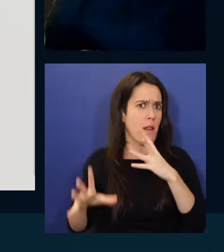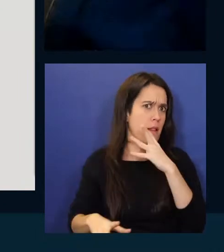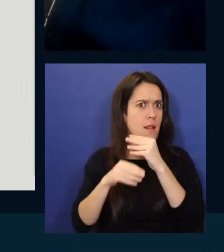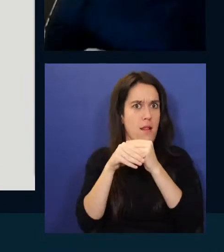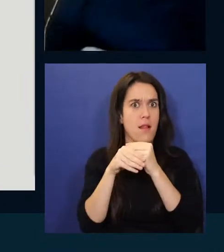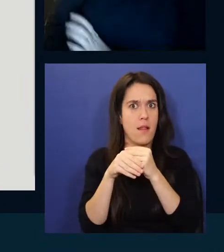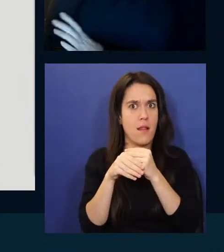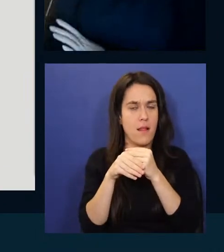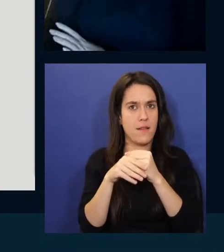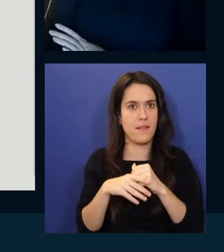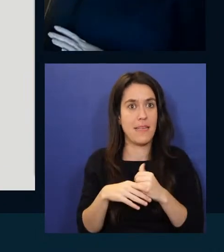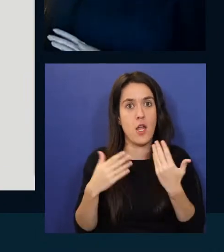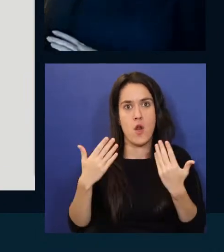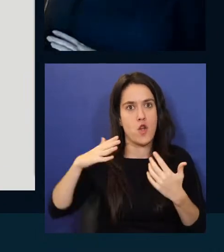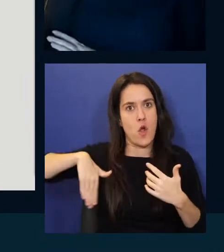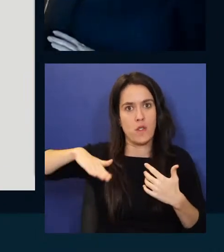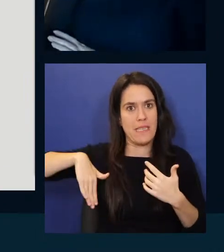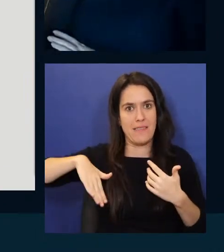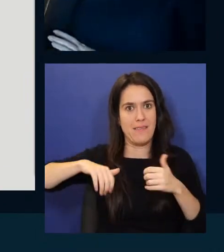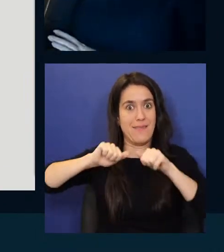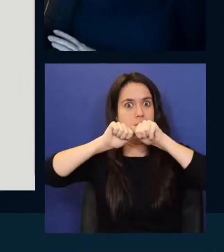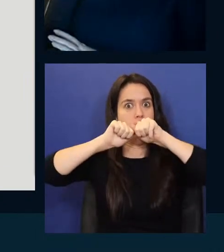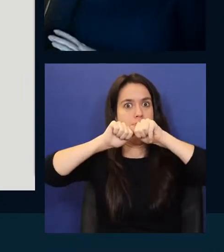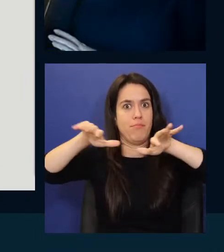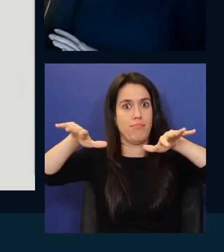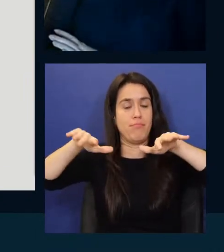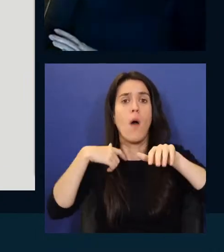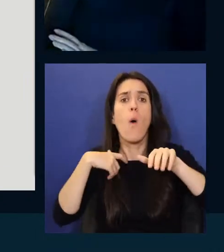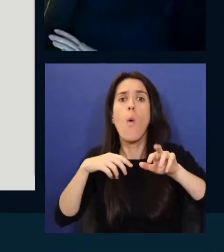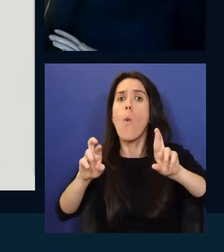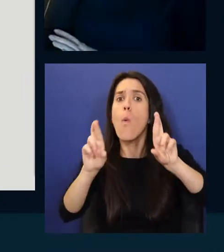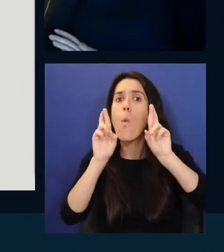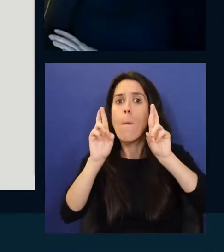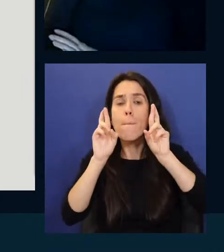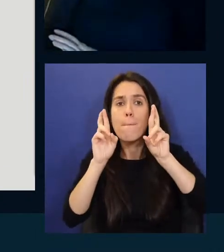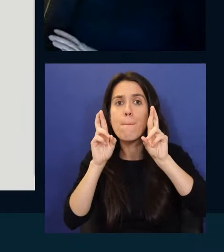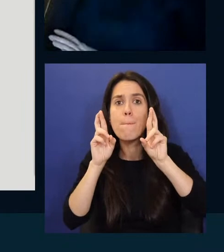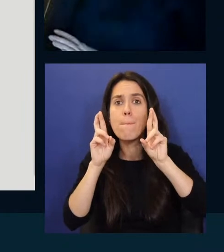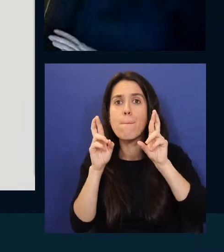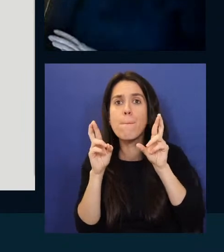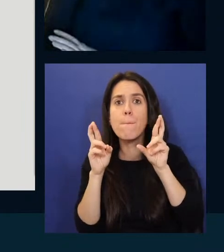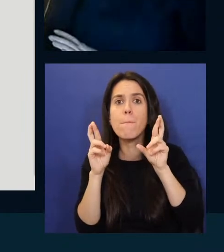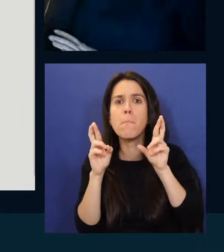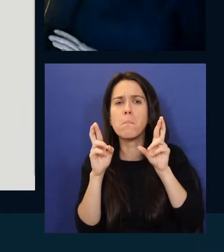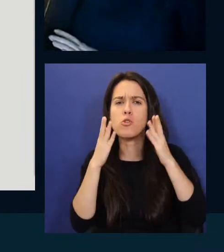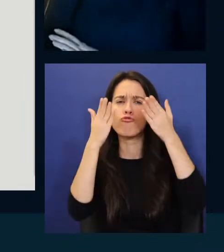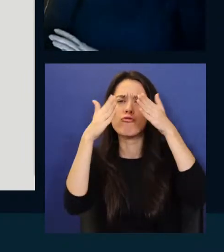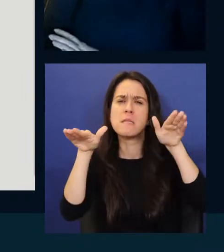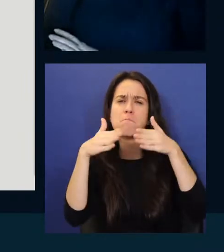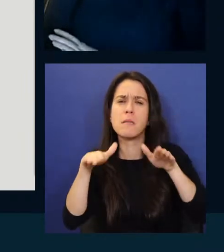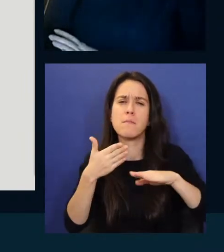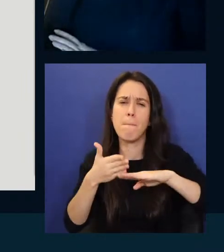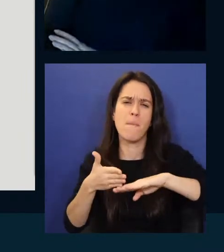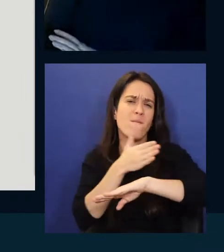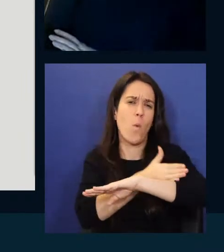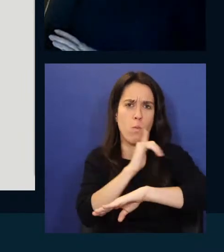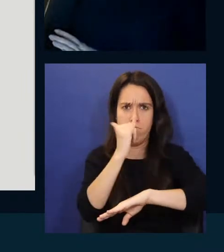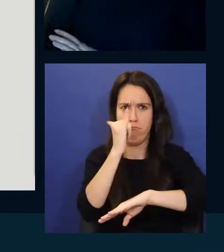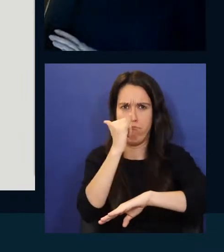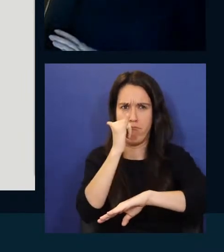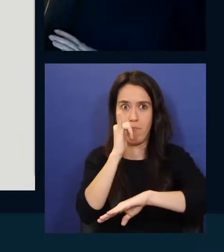when yet. I'm hoping at least before Christmas, that's for sure. But this